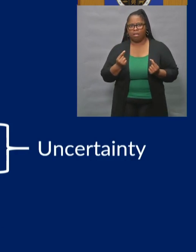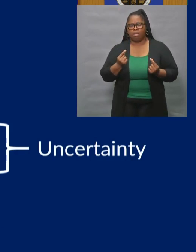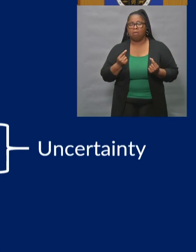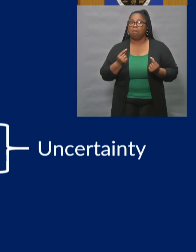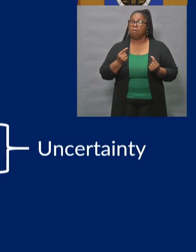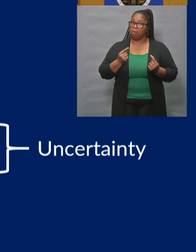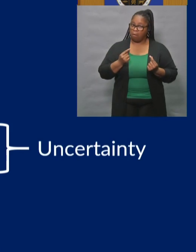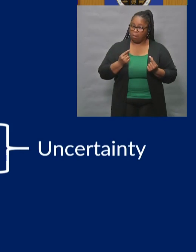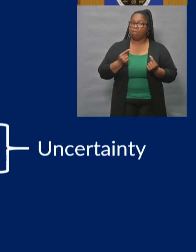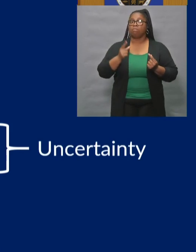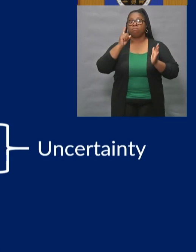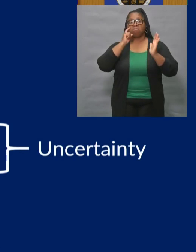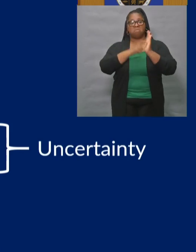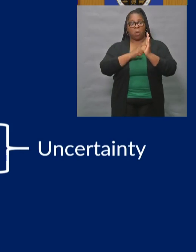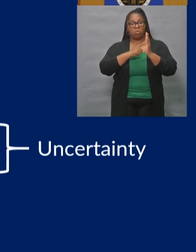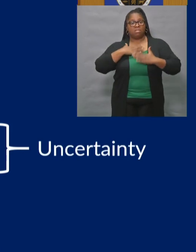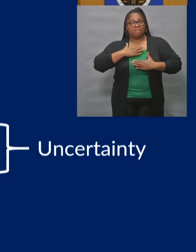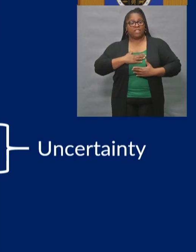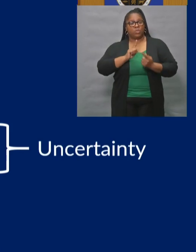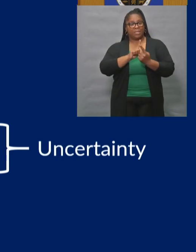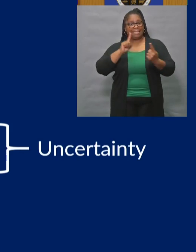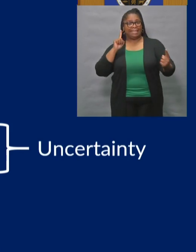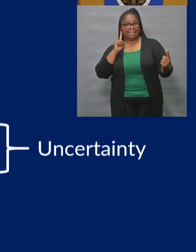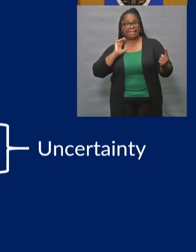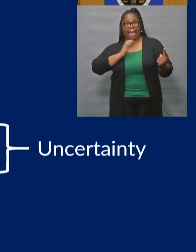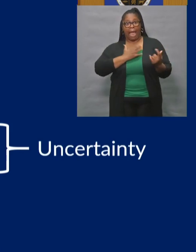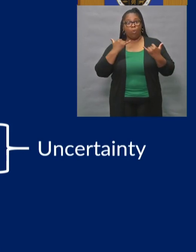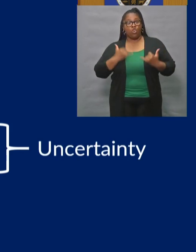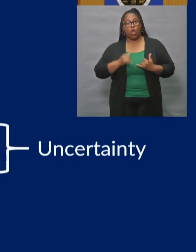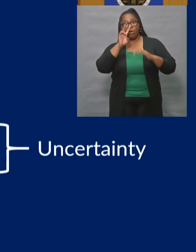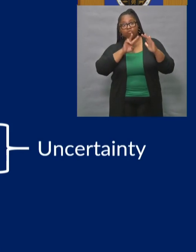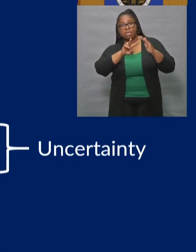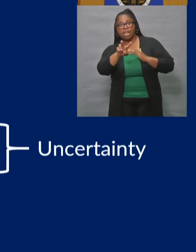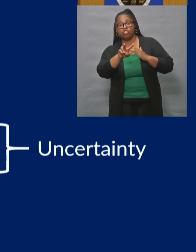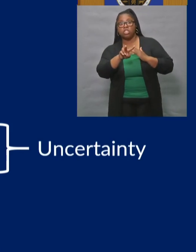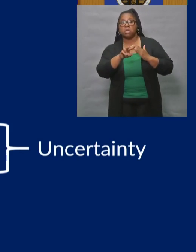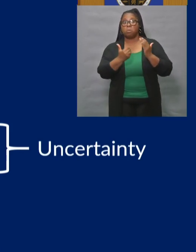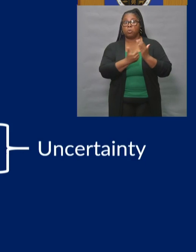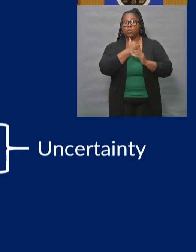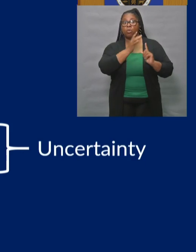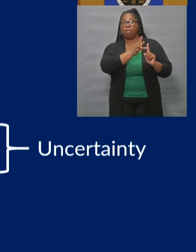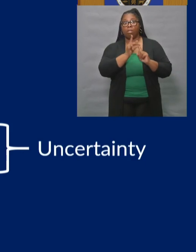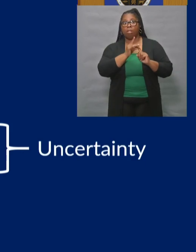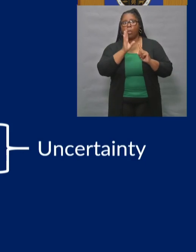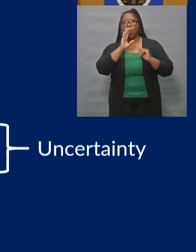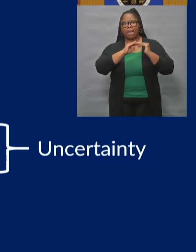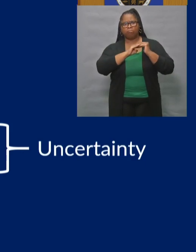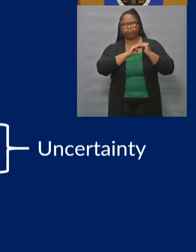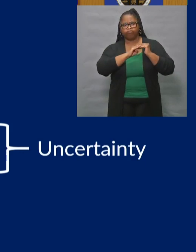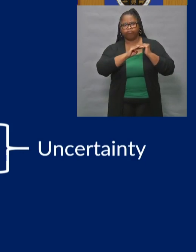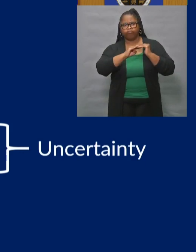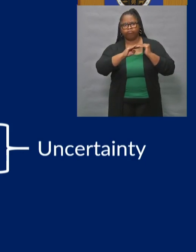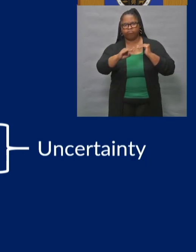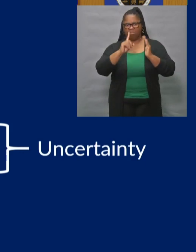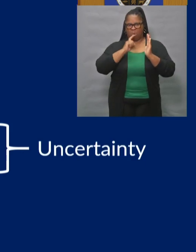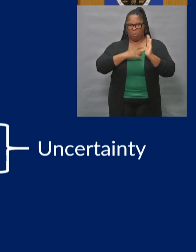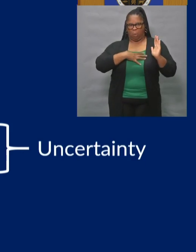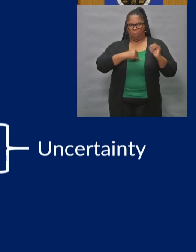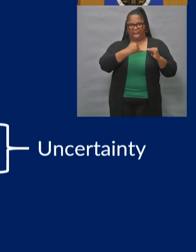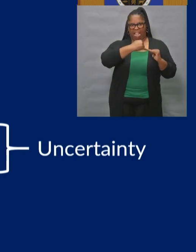physical distancing, our current best projection is that the number of new cases will remain steady, as you'll see on the white line on the